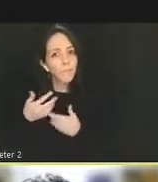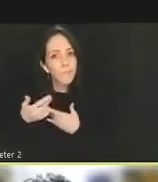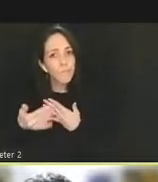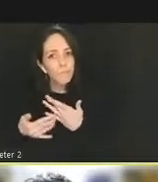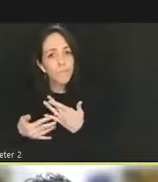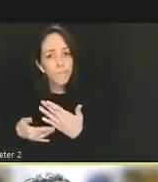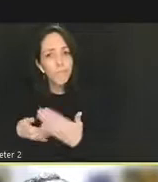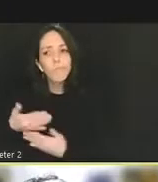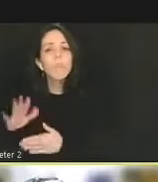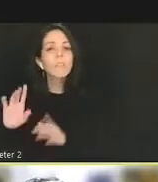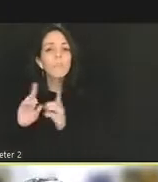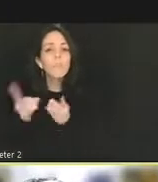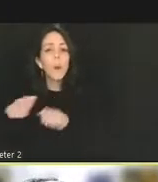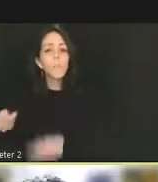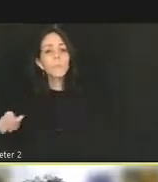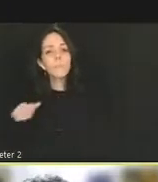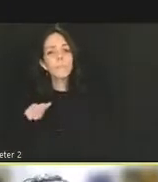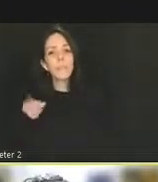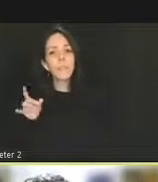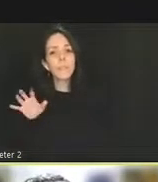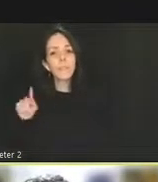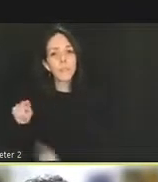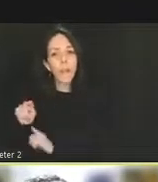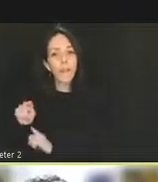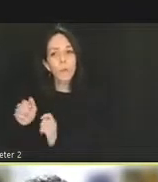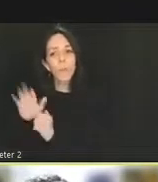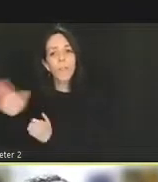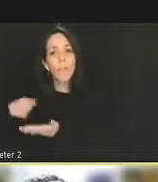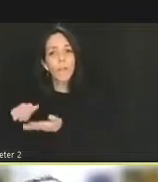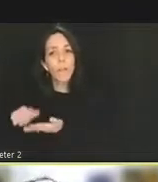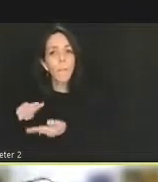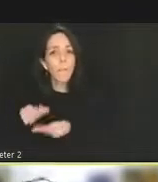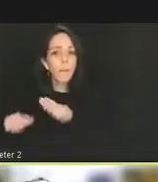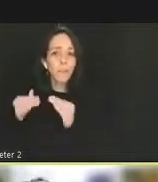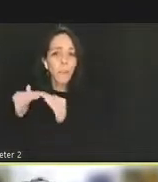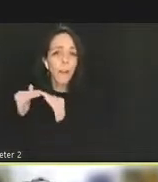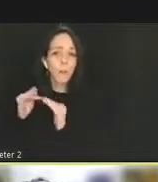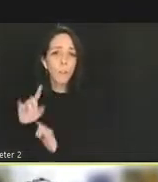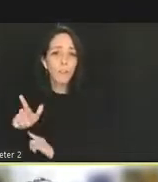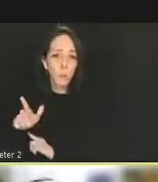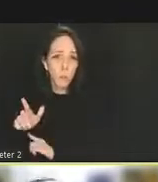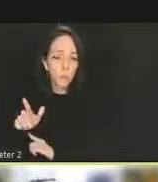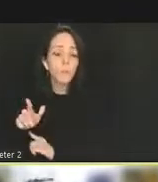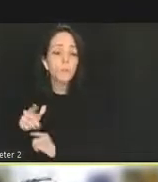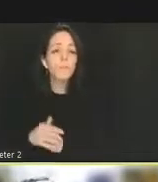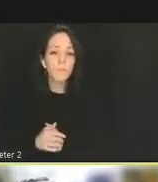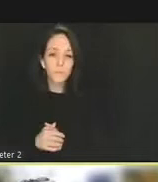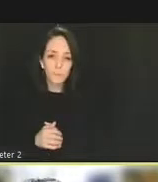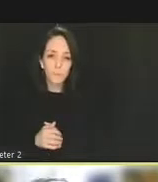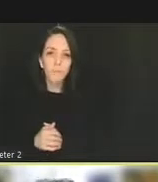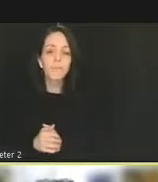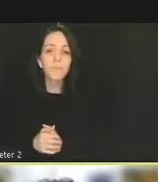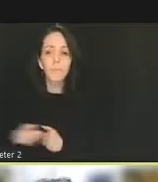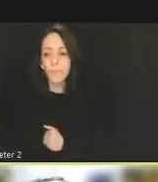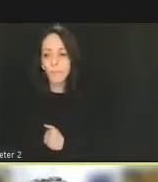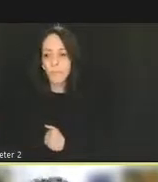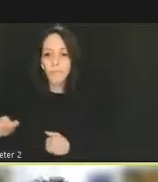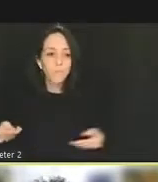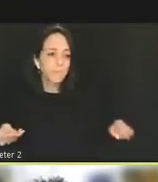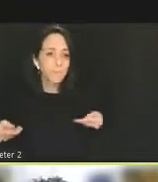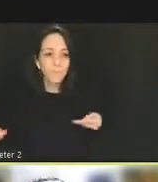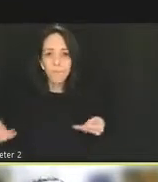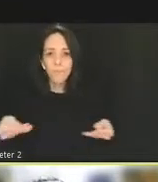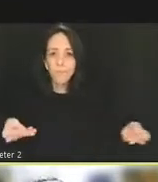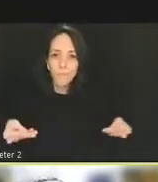draft budgets with their budget equity tools. And as we move toward the